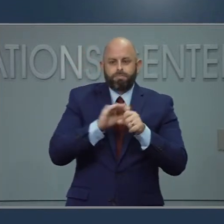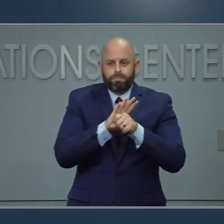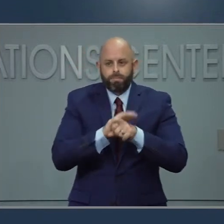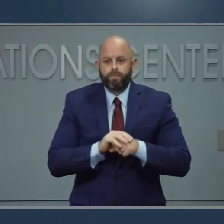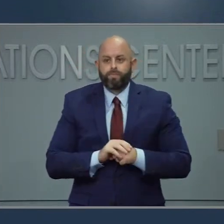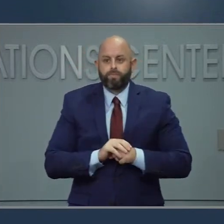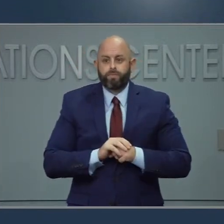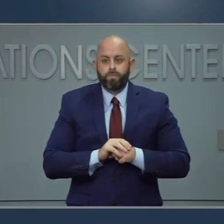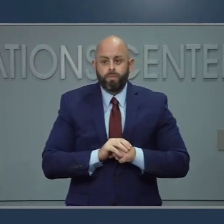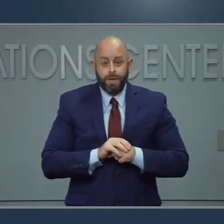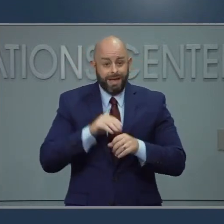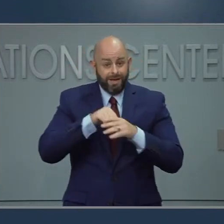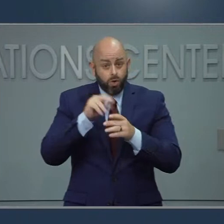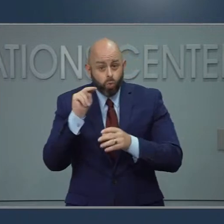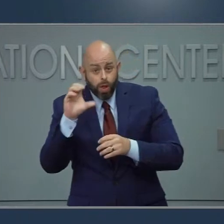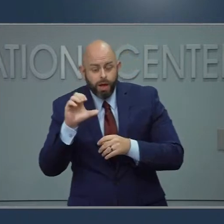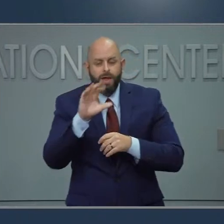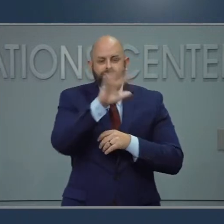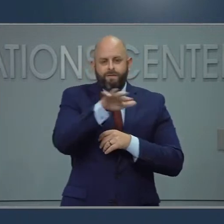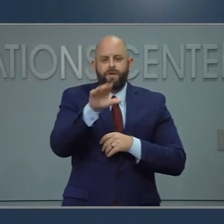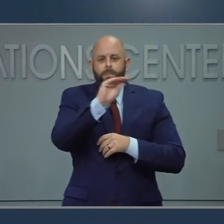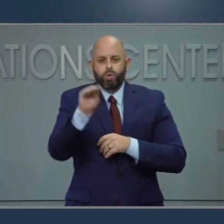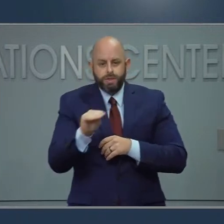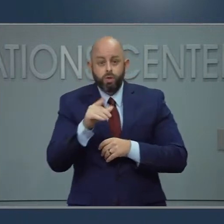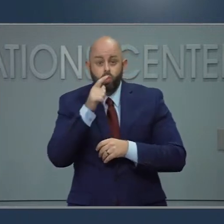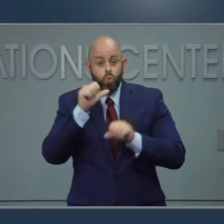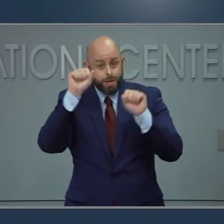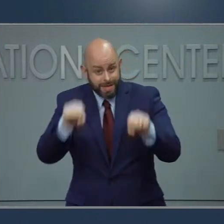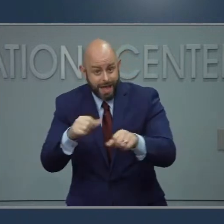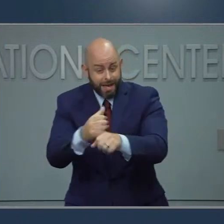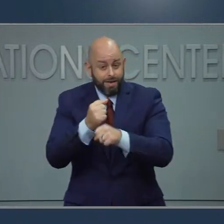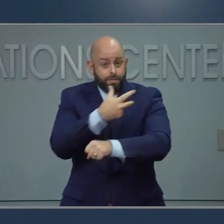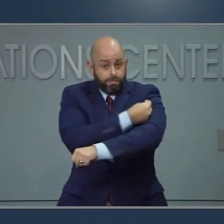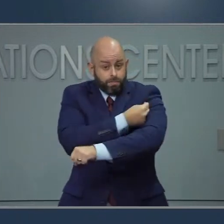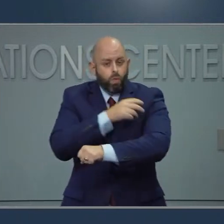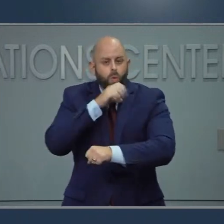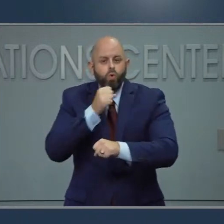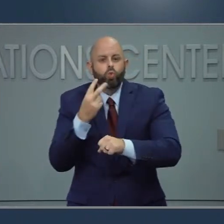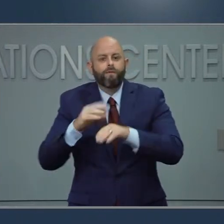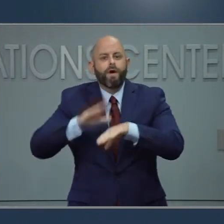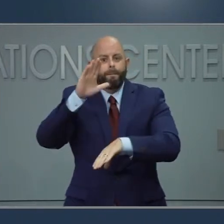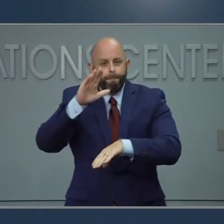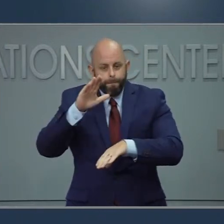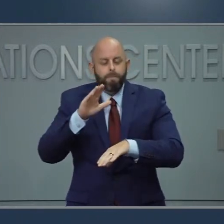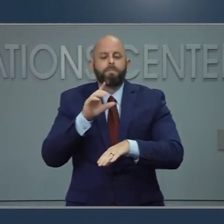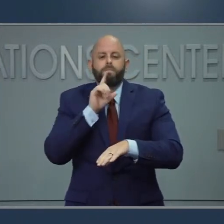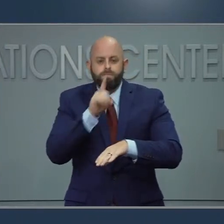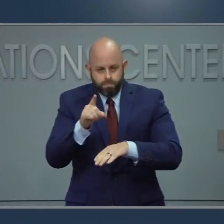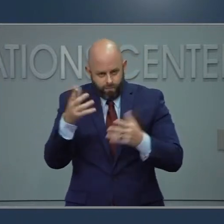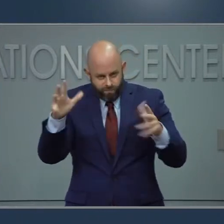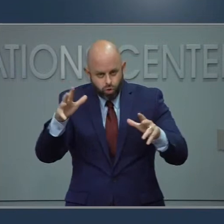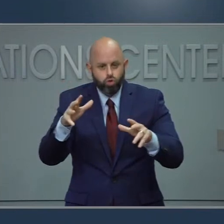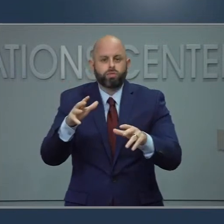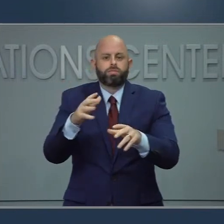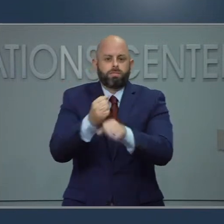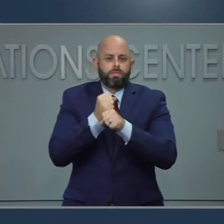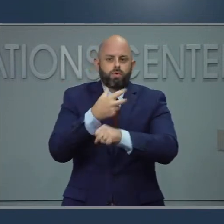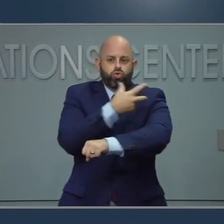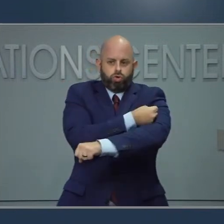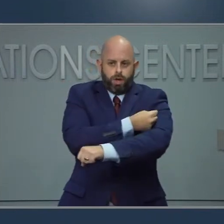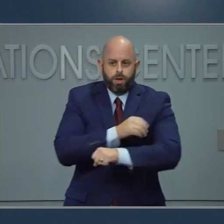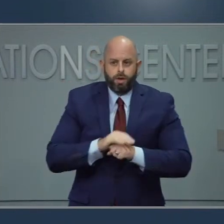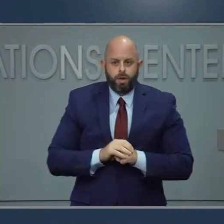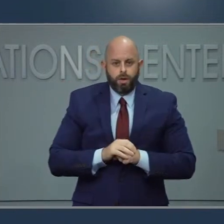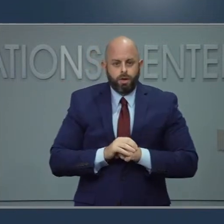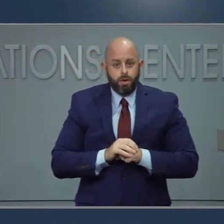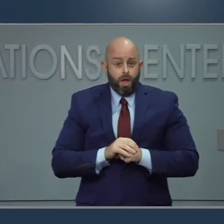can be vaccinated, those 12 and older, are fully vaccinated. And while we've made progress, that's still well below where we need to be to end